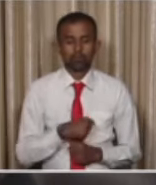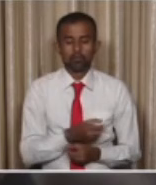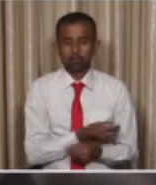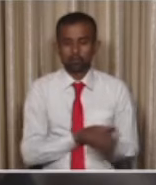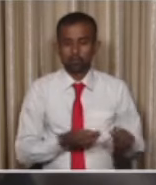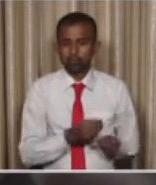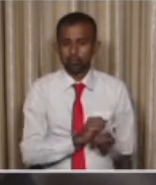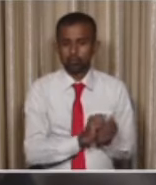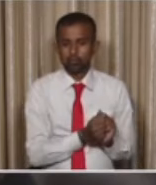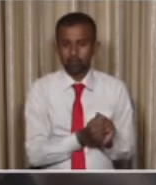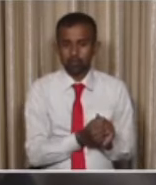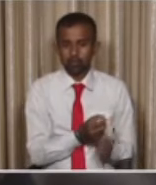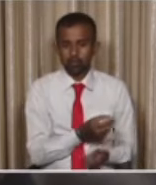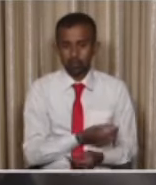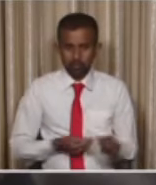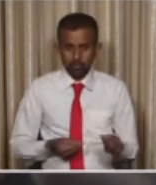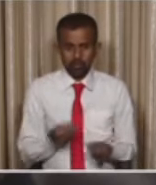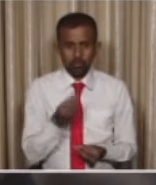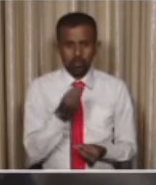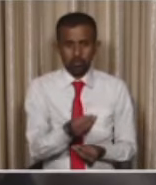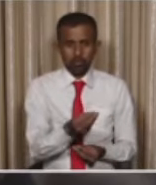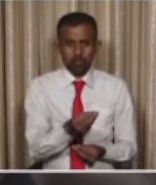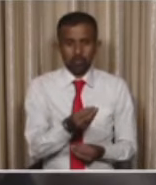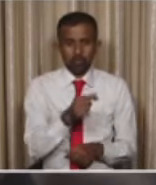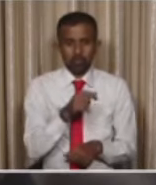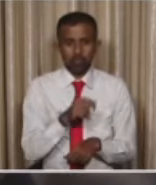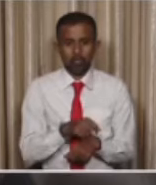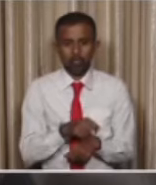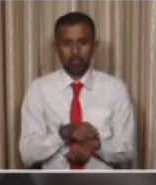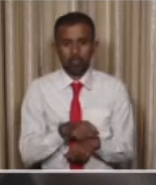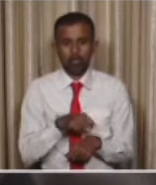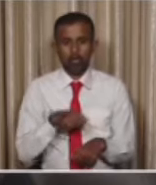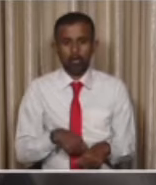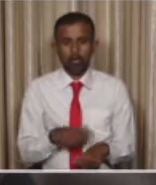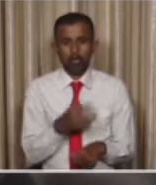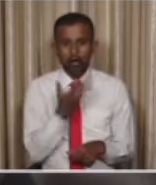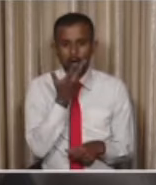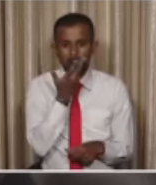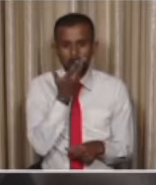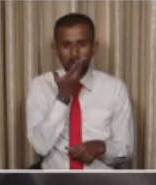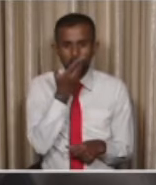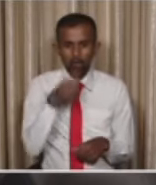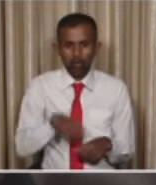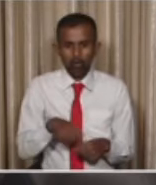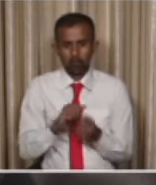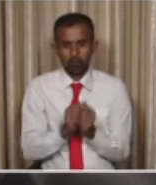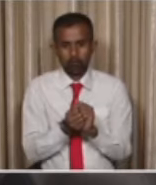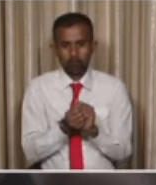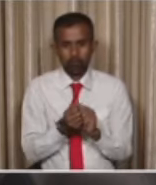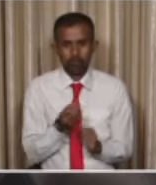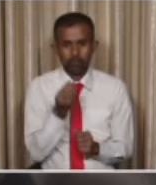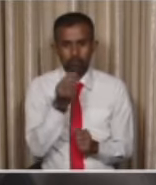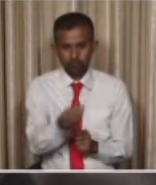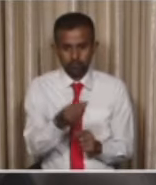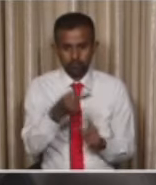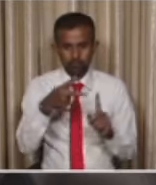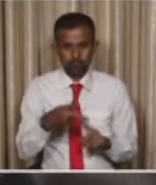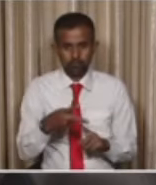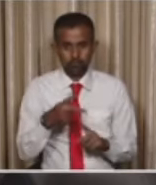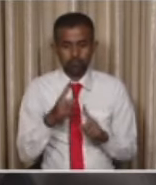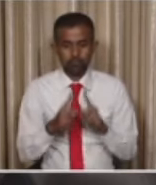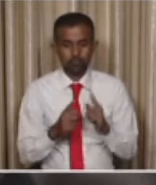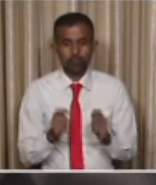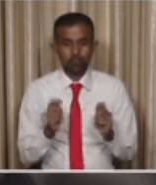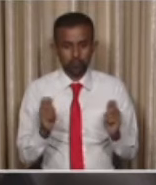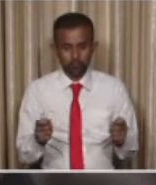amendment was awaiting to be taken up for second reading. So he agreed that that can be